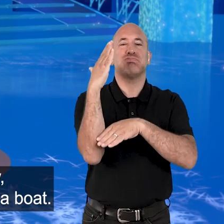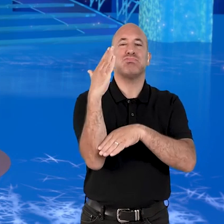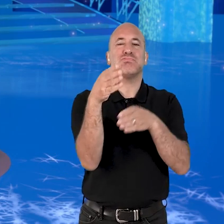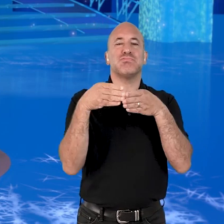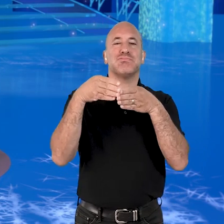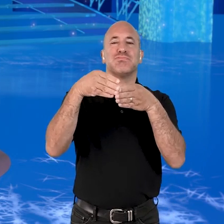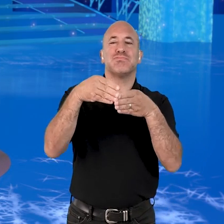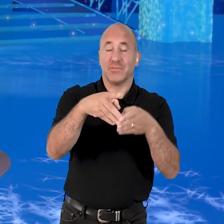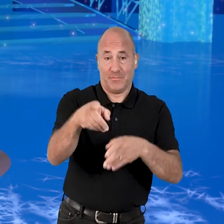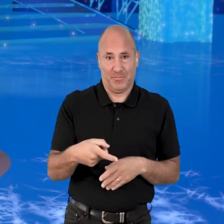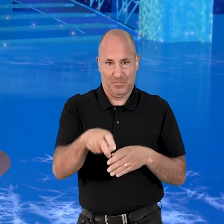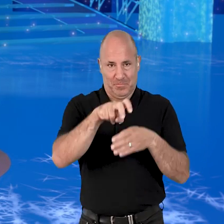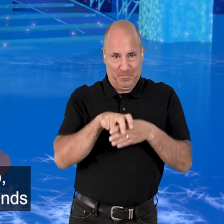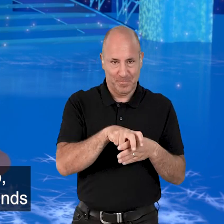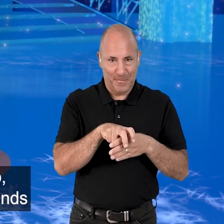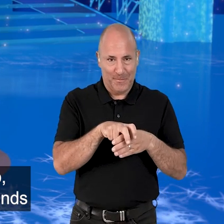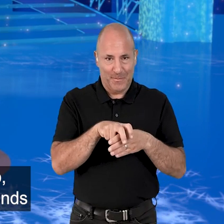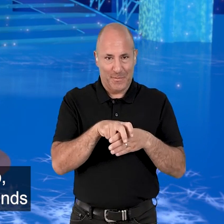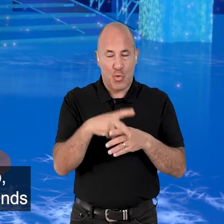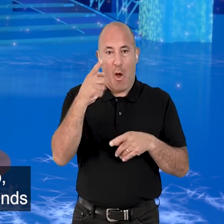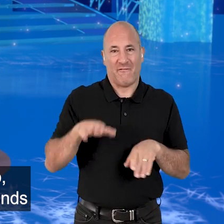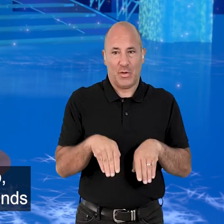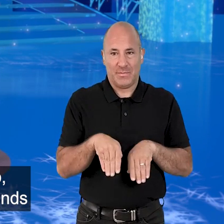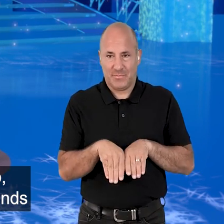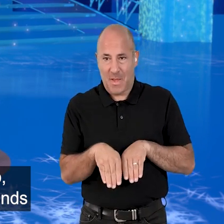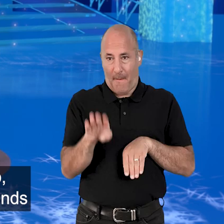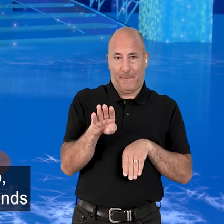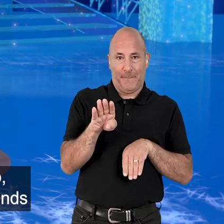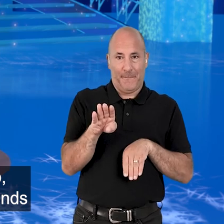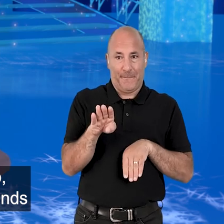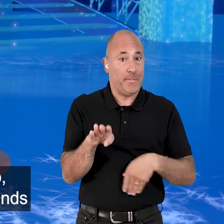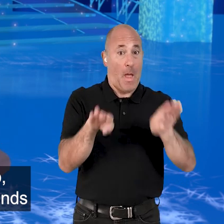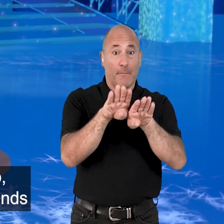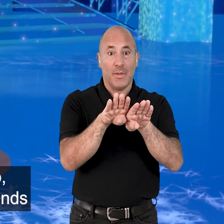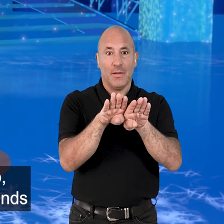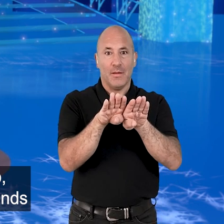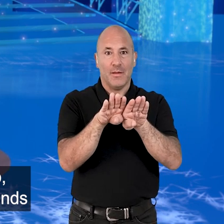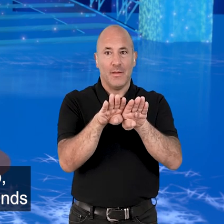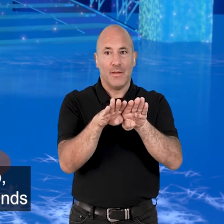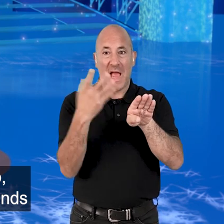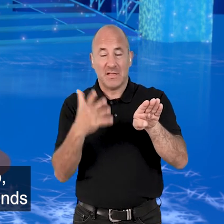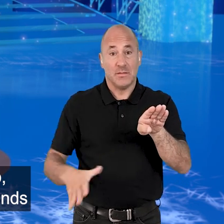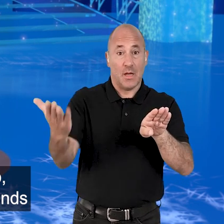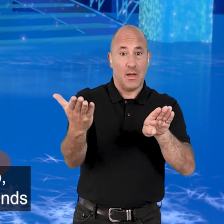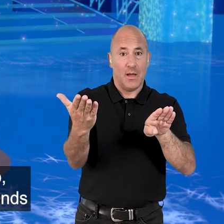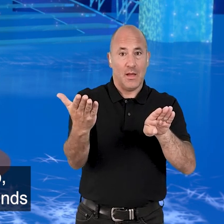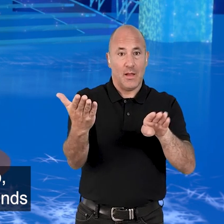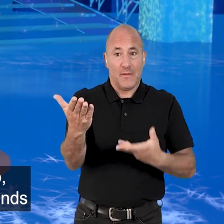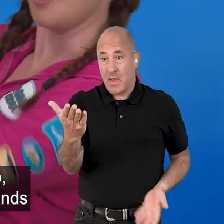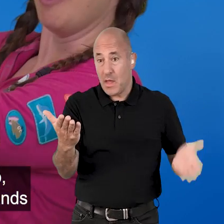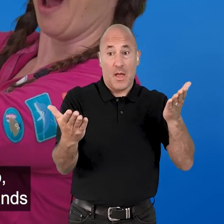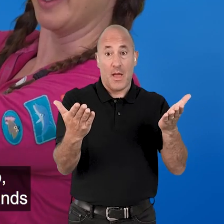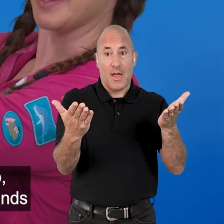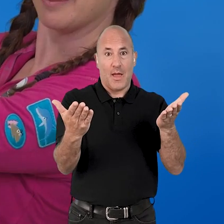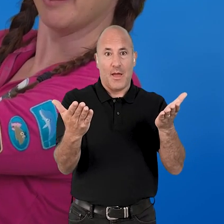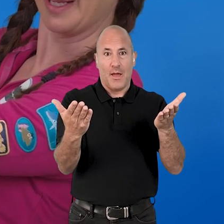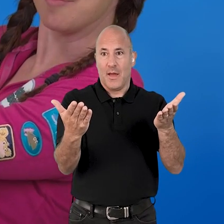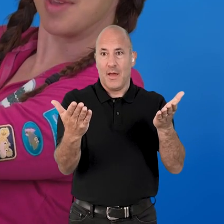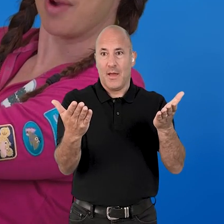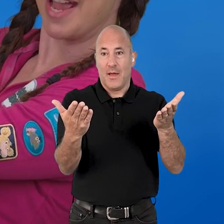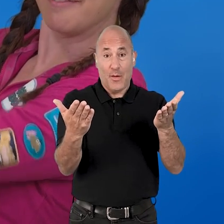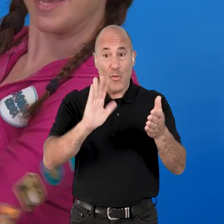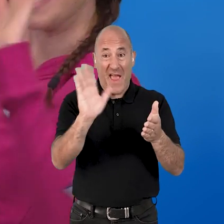boat. Sitting on your bottoms, lift up one foot, lift up two, lift up one hand, lift up no hands,